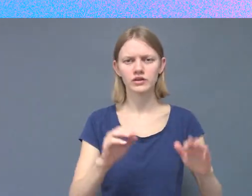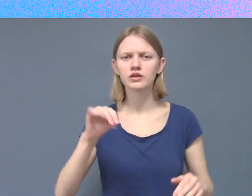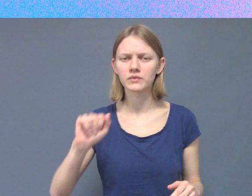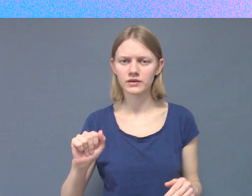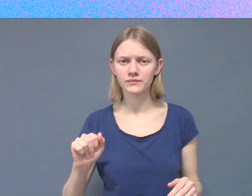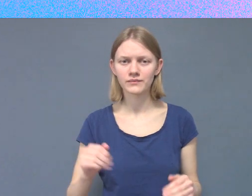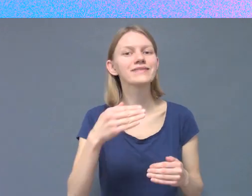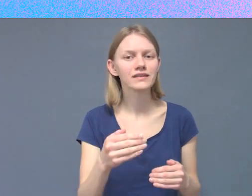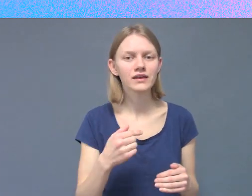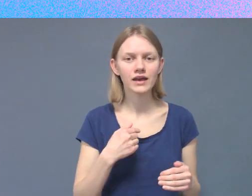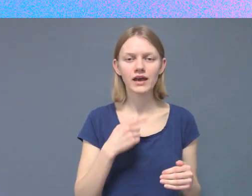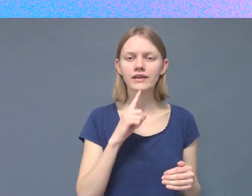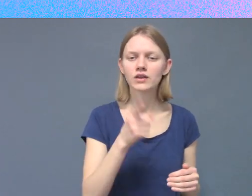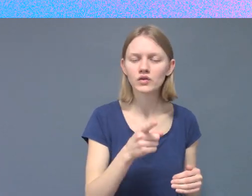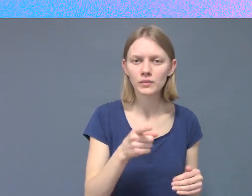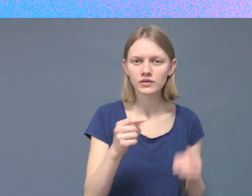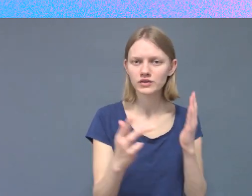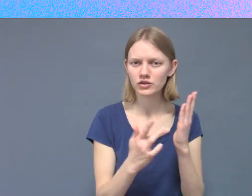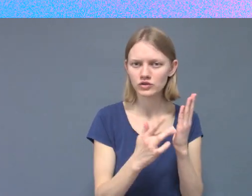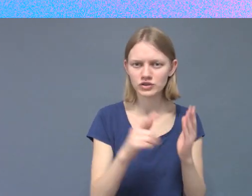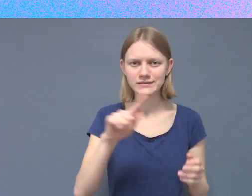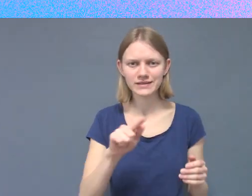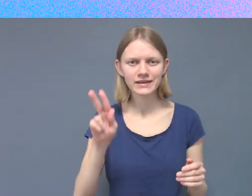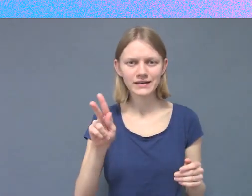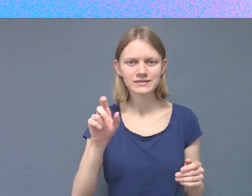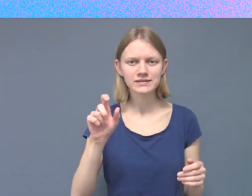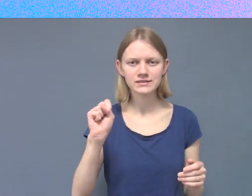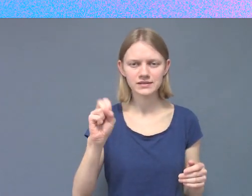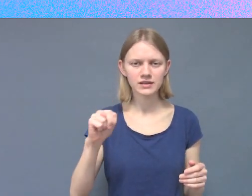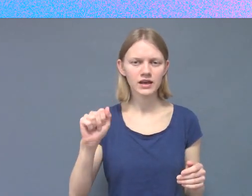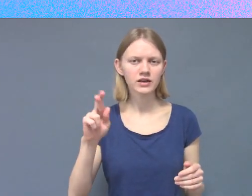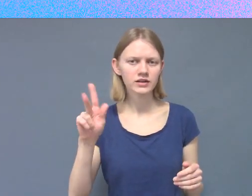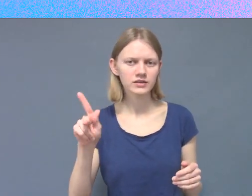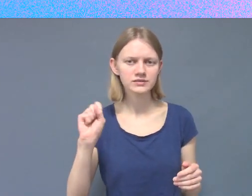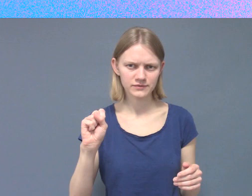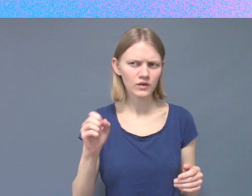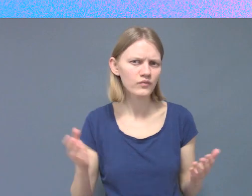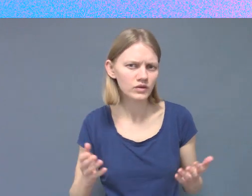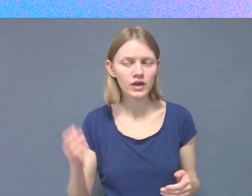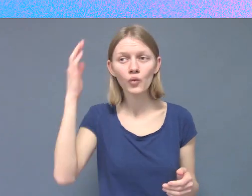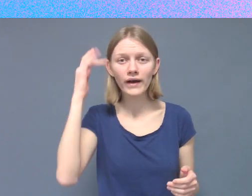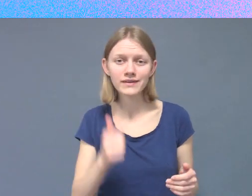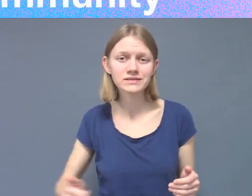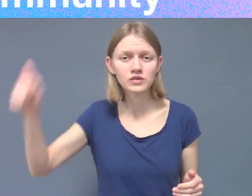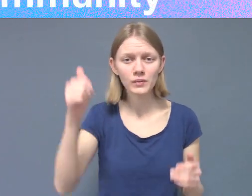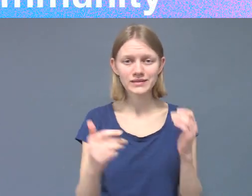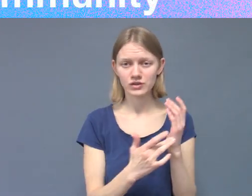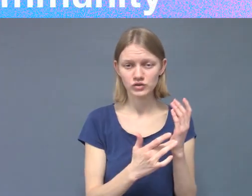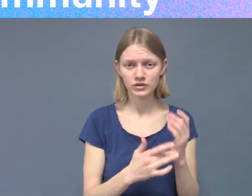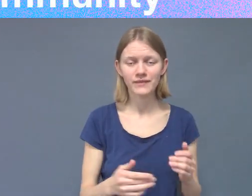this technology may make Mina a new standard of the whole crypto industry. After that, we will discuss